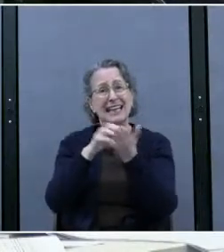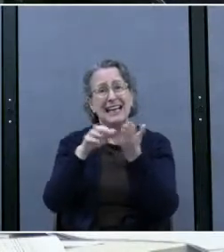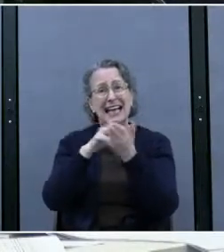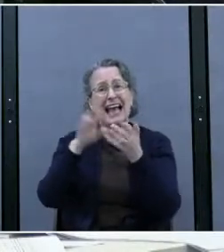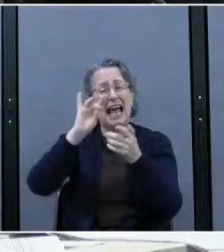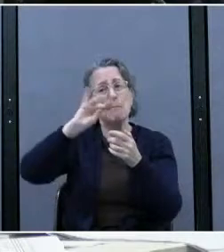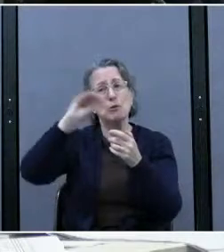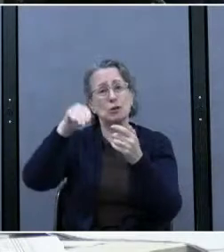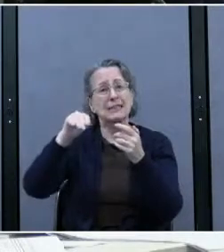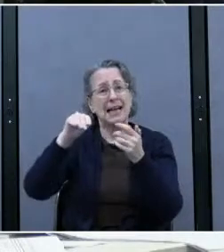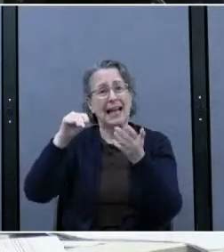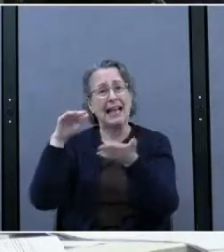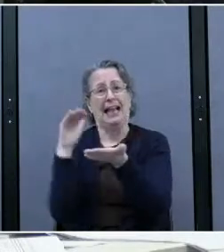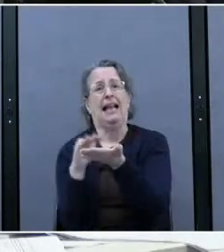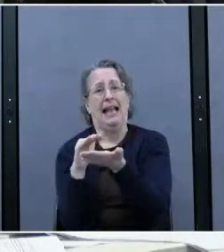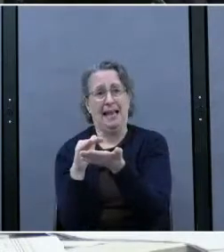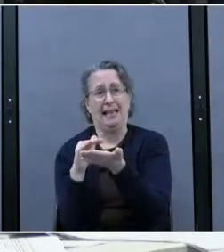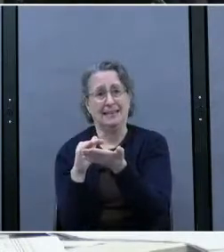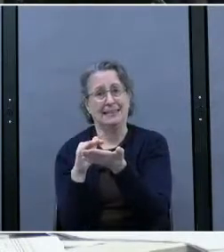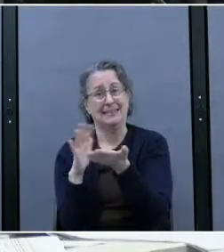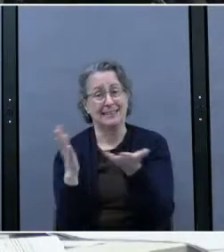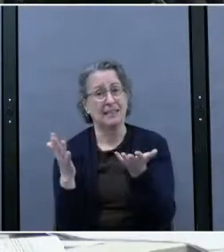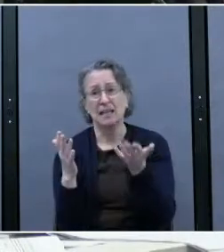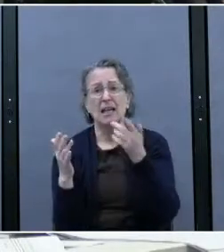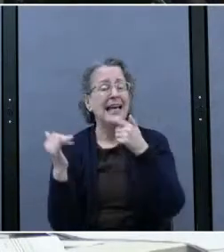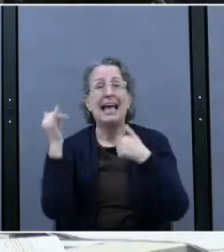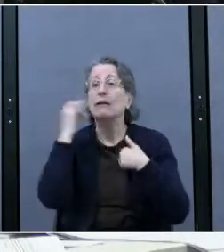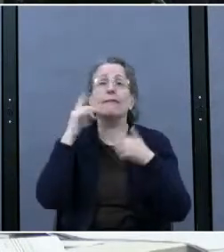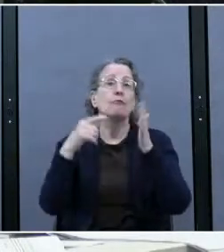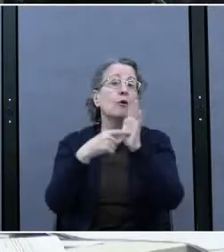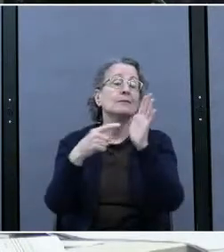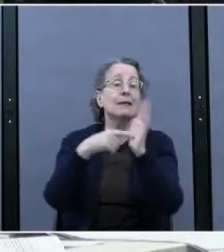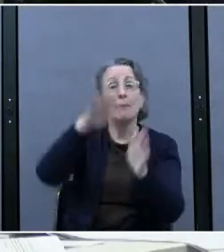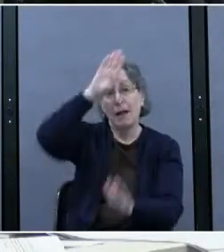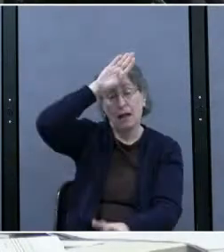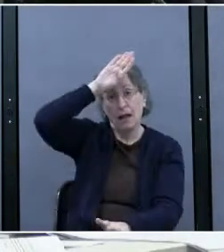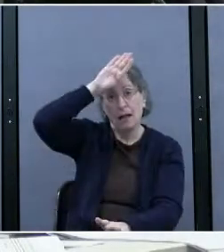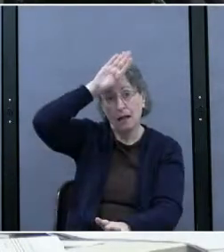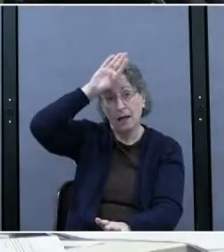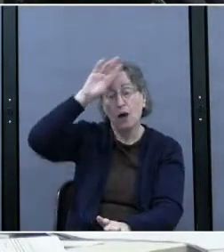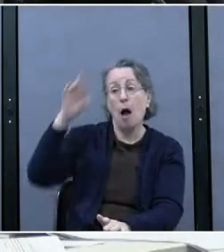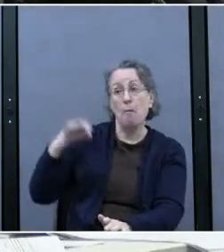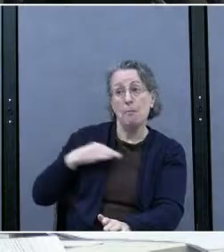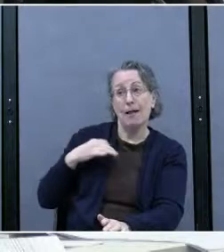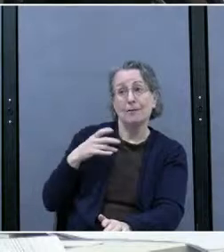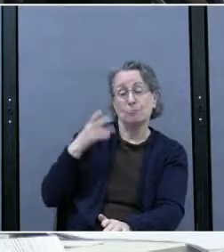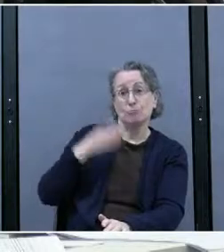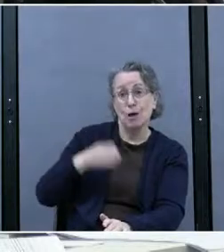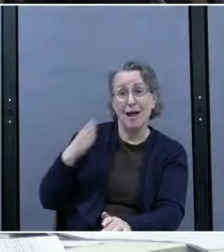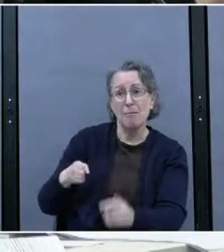go to Greenfield if they can get a better deal there. So that's where a lot of our